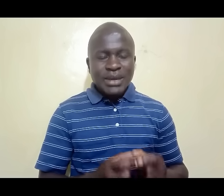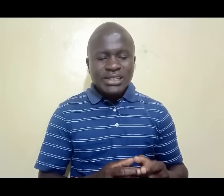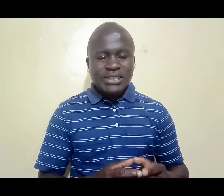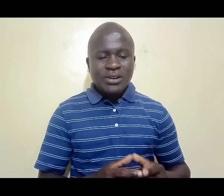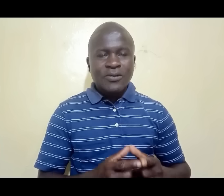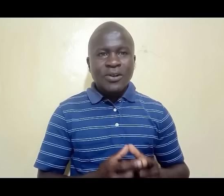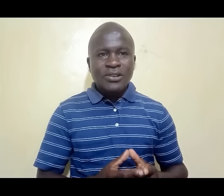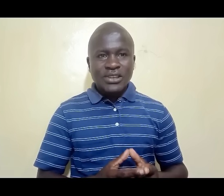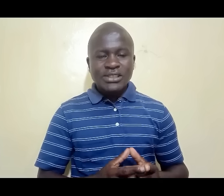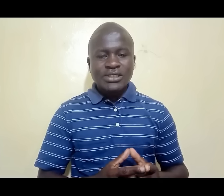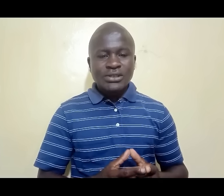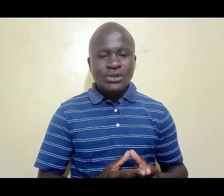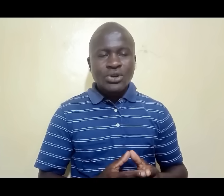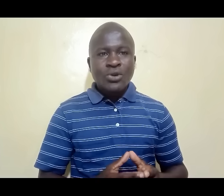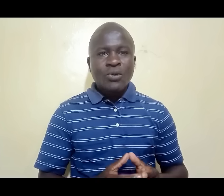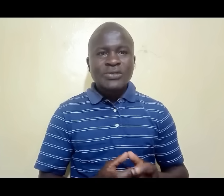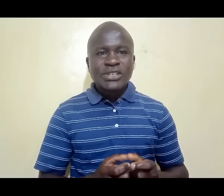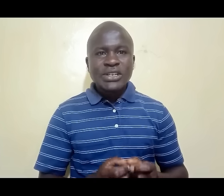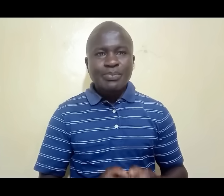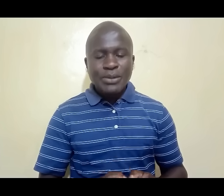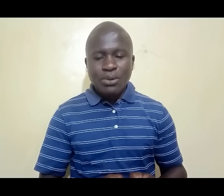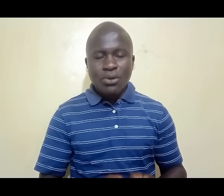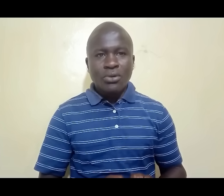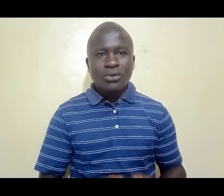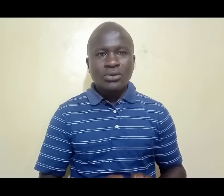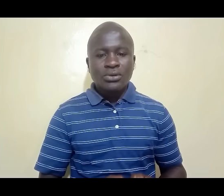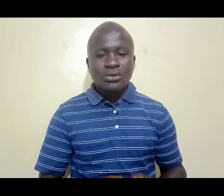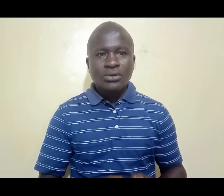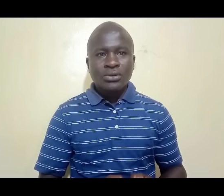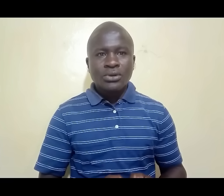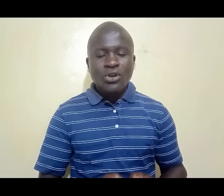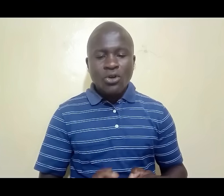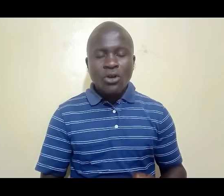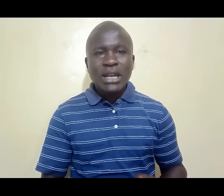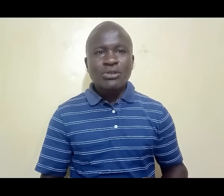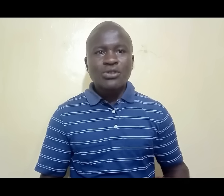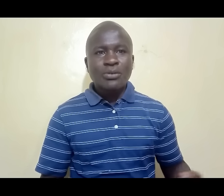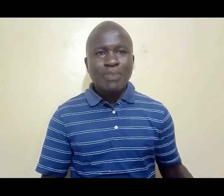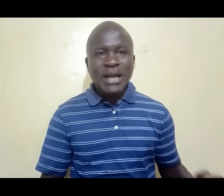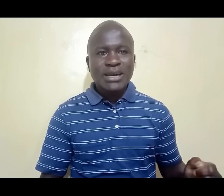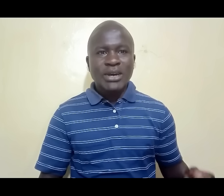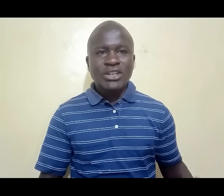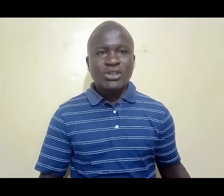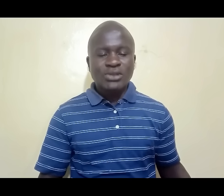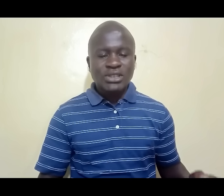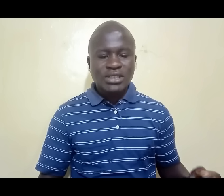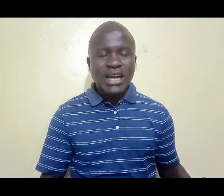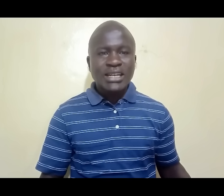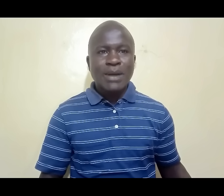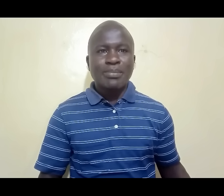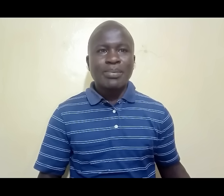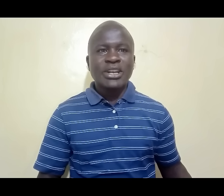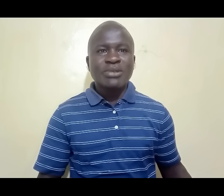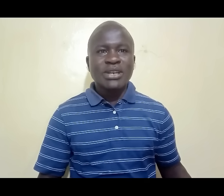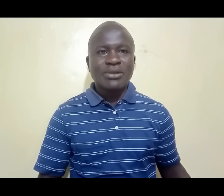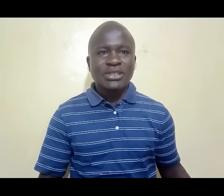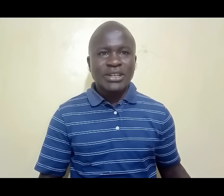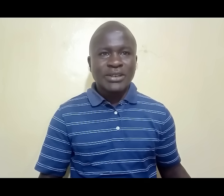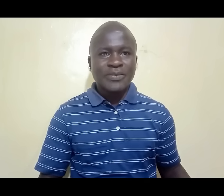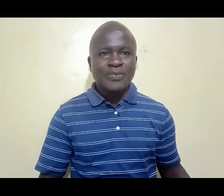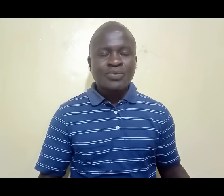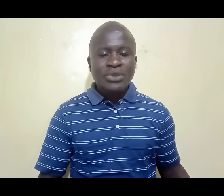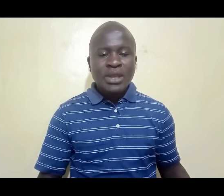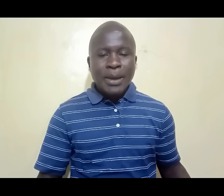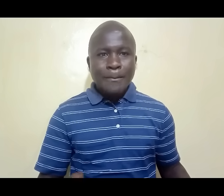In the midst of all this, we've seen people call out on Parliament to stand up and be